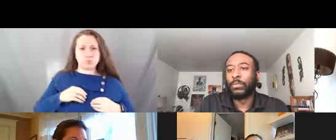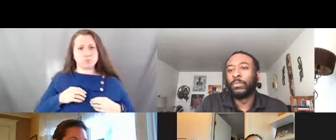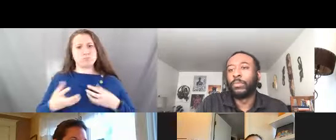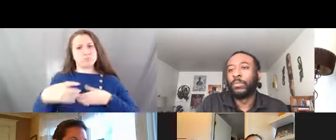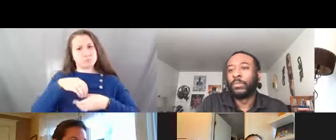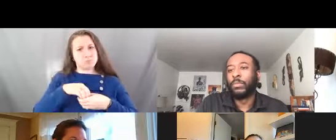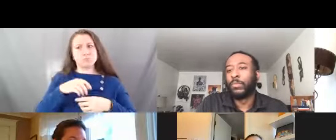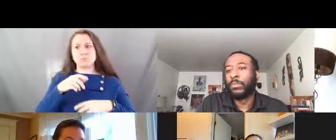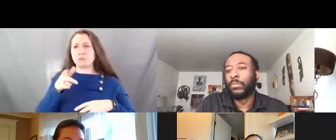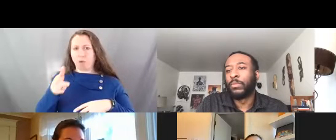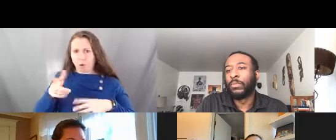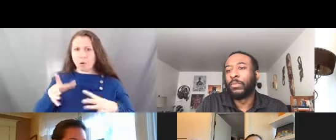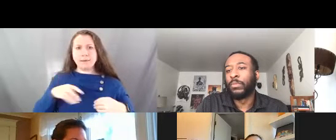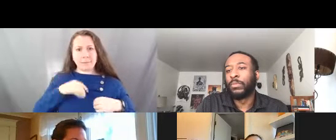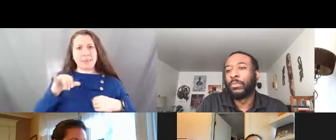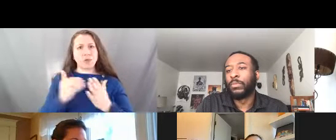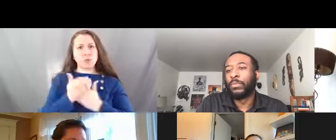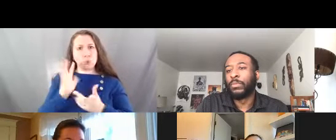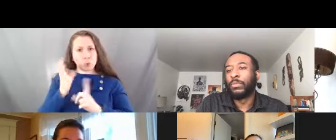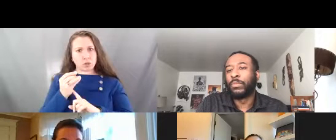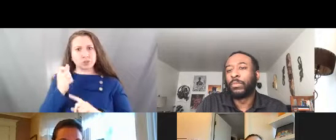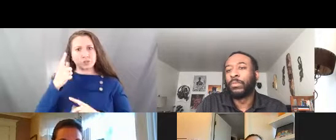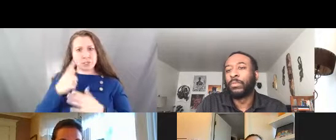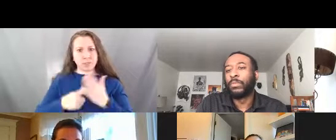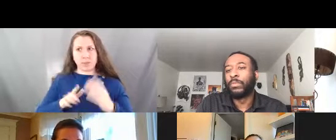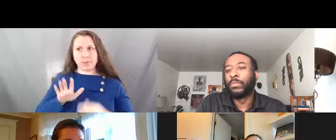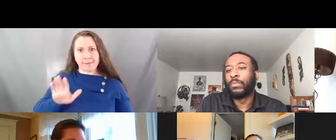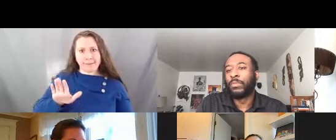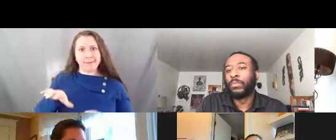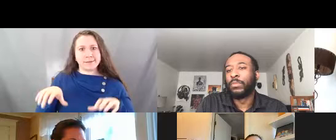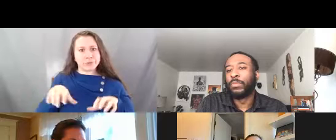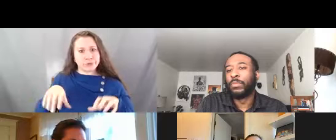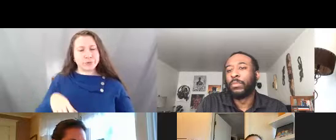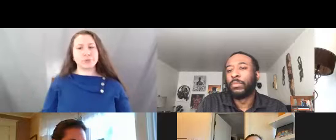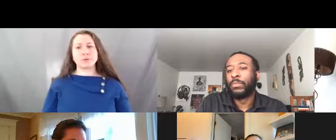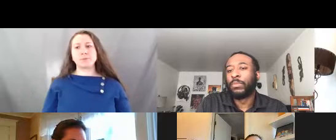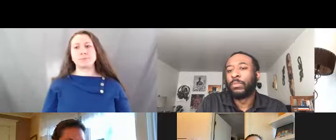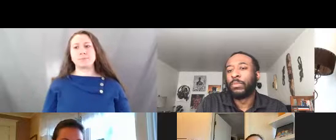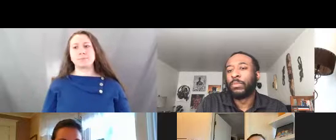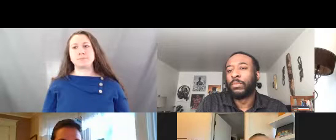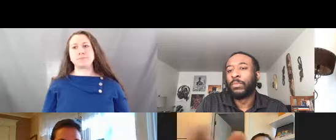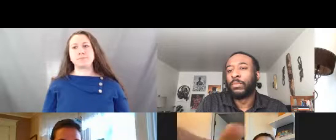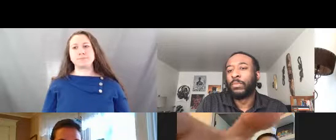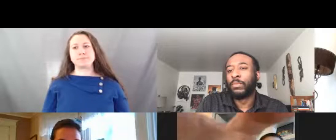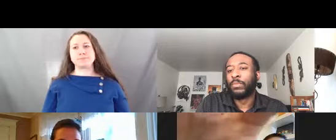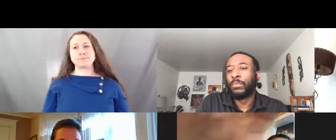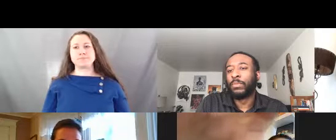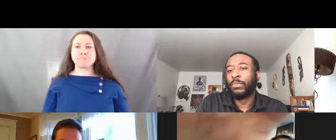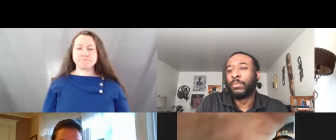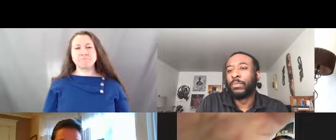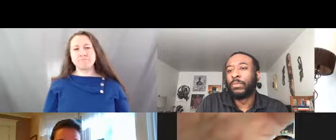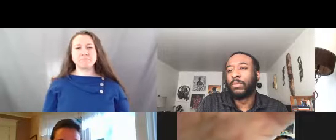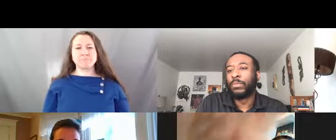and just understanding what they are about. Um, and I guess it also has something to